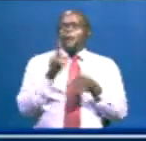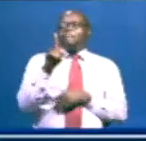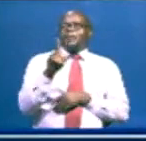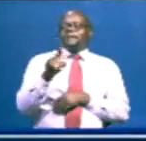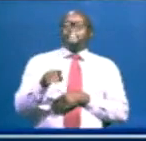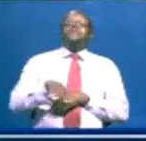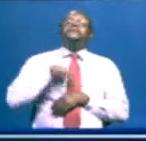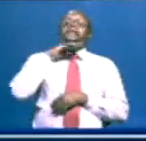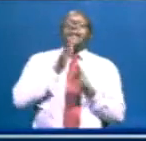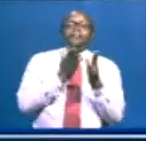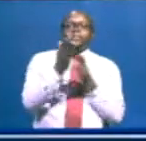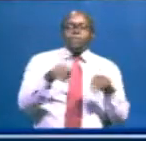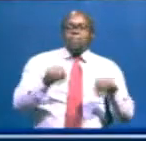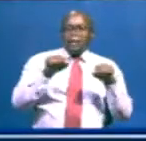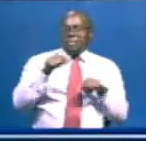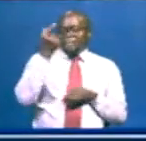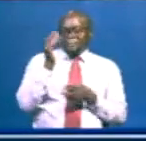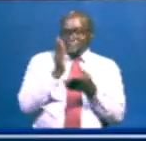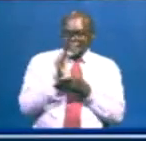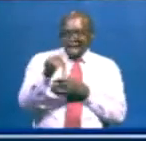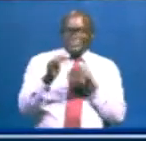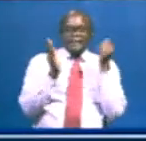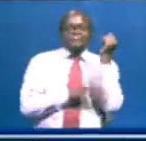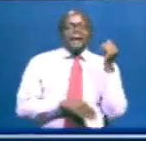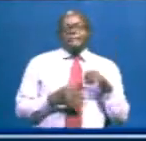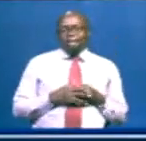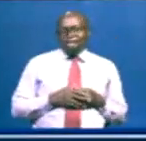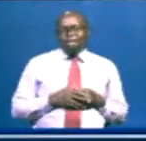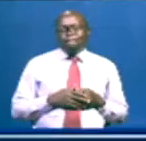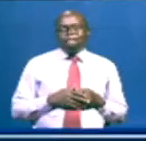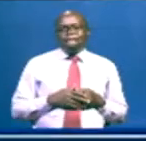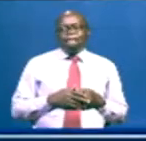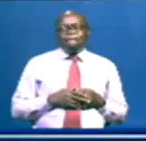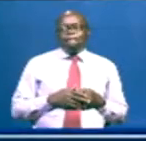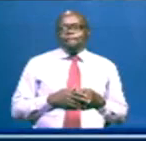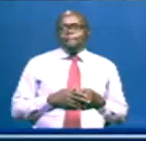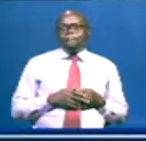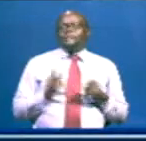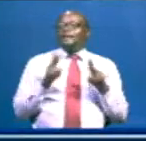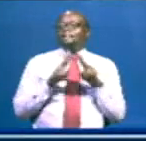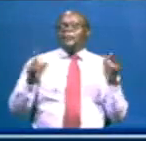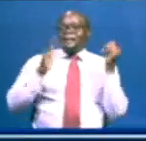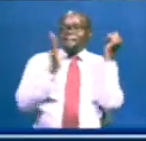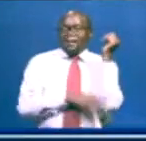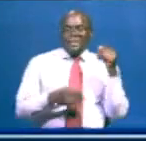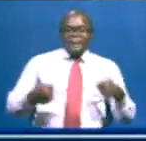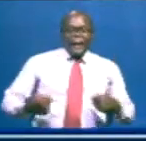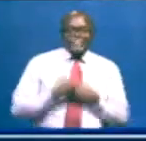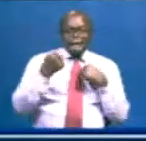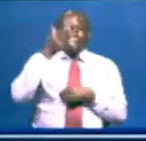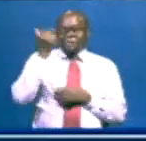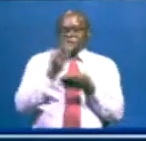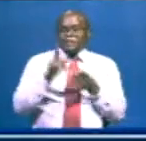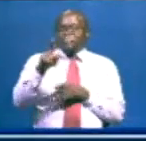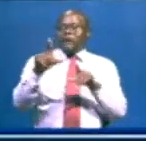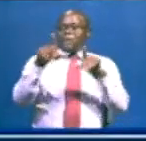boda boda, which is really, really unfortunate. It was very bad accident because somebody was telling